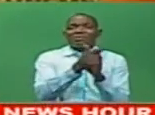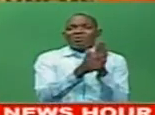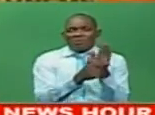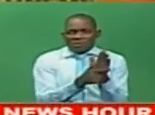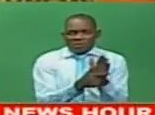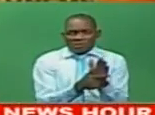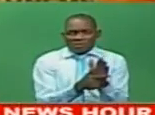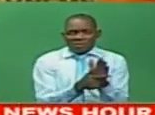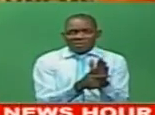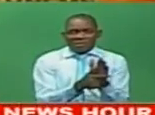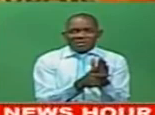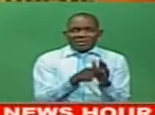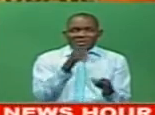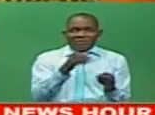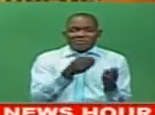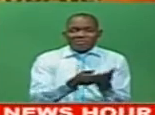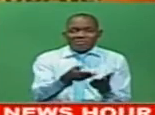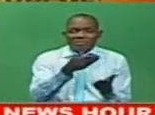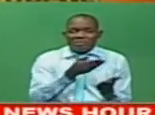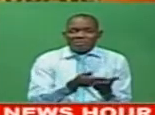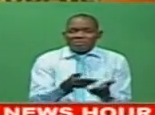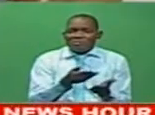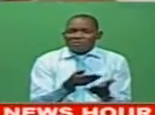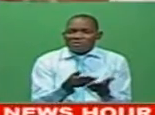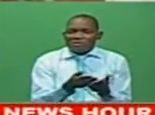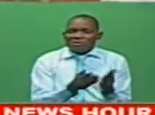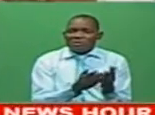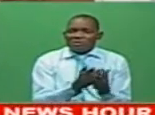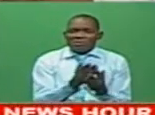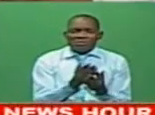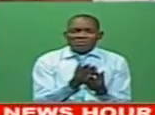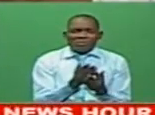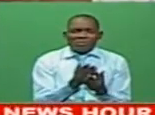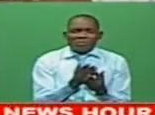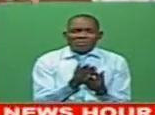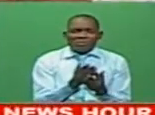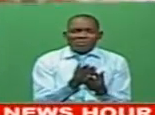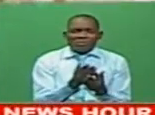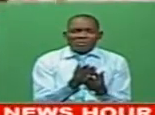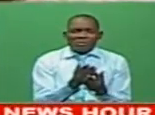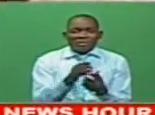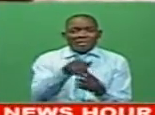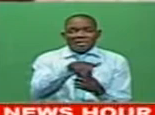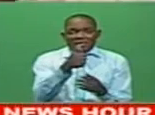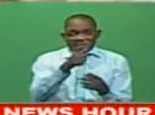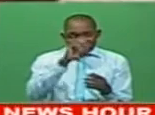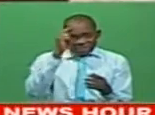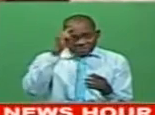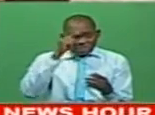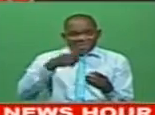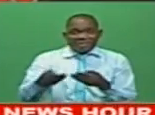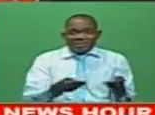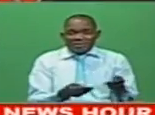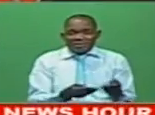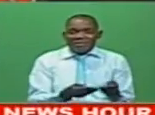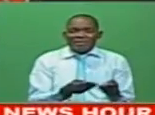procedures that each procurement entity went through before awarding government contracts to any public sector person in order